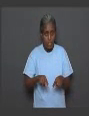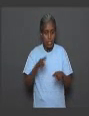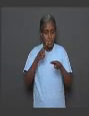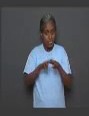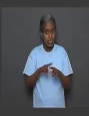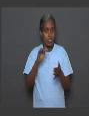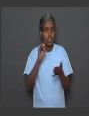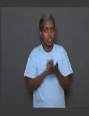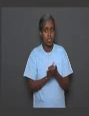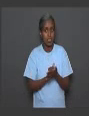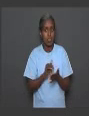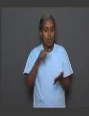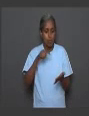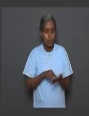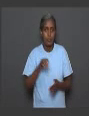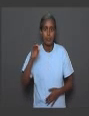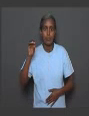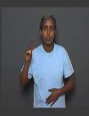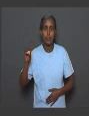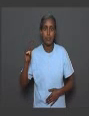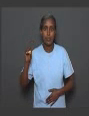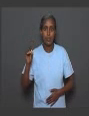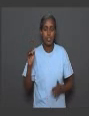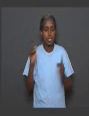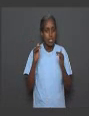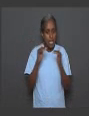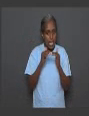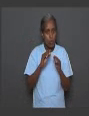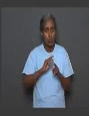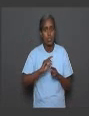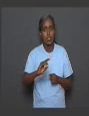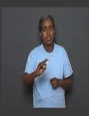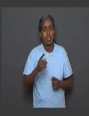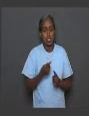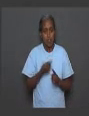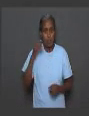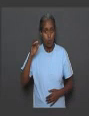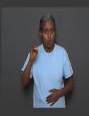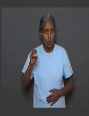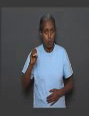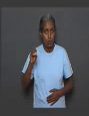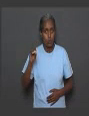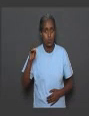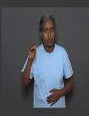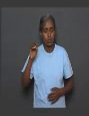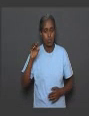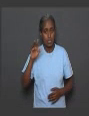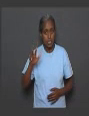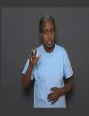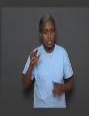that point O is equidistant from all three